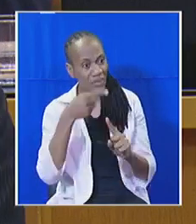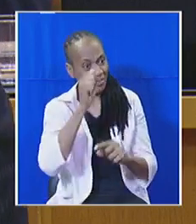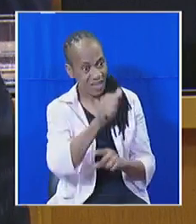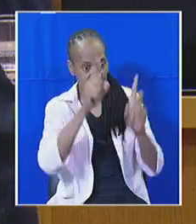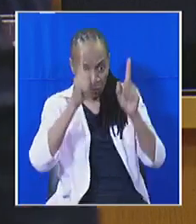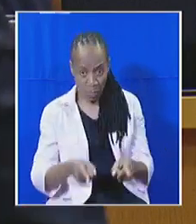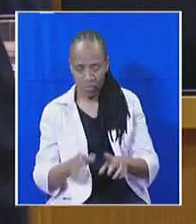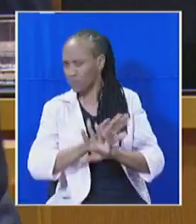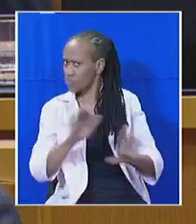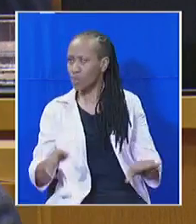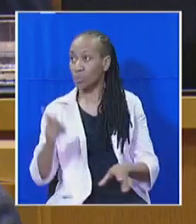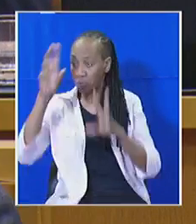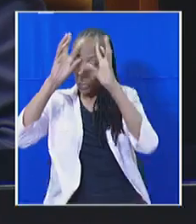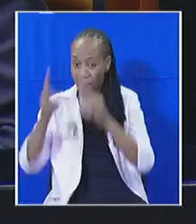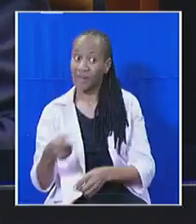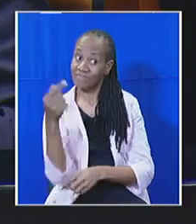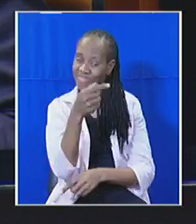rule whether that is a point of order or not.